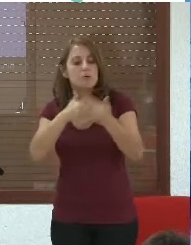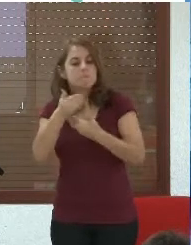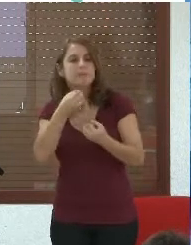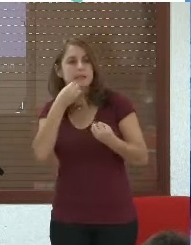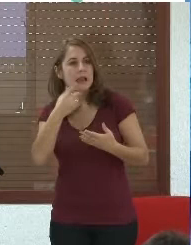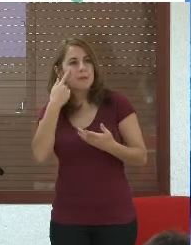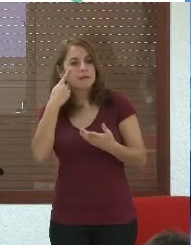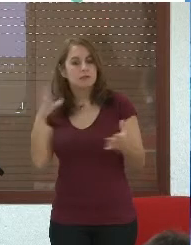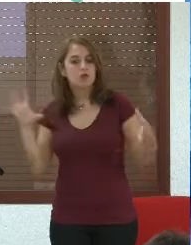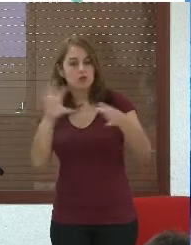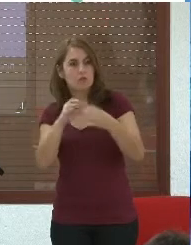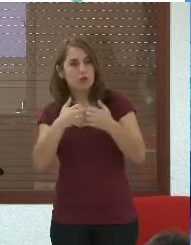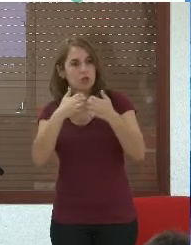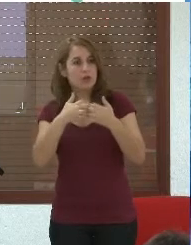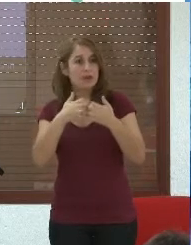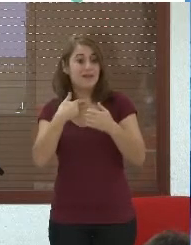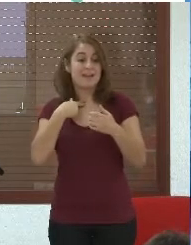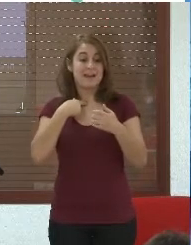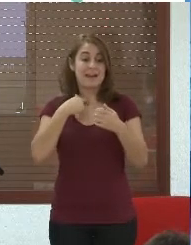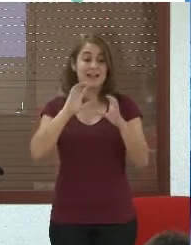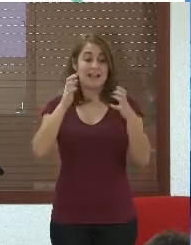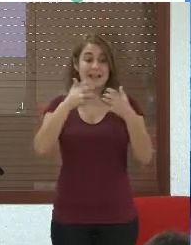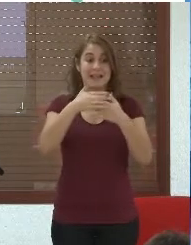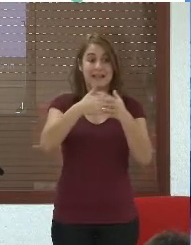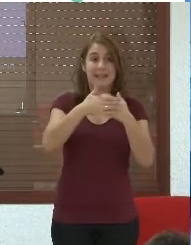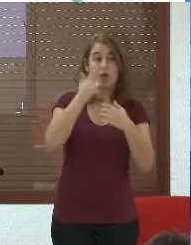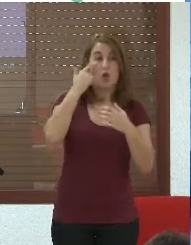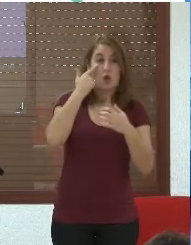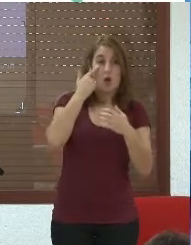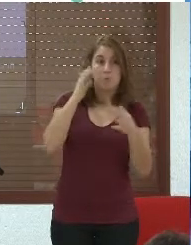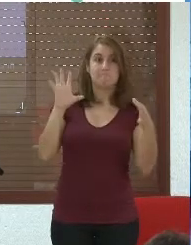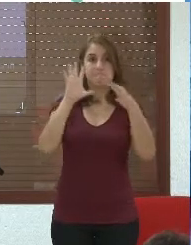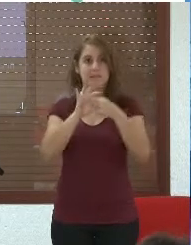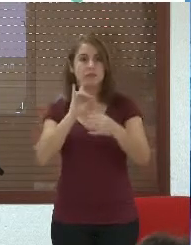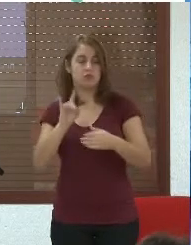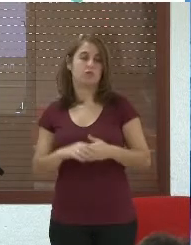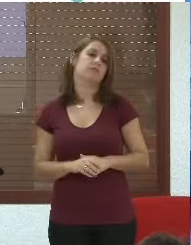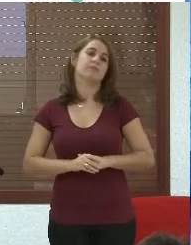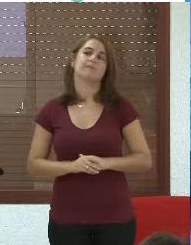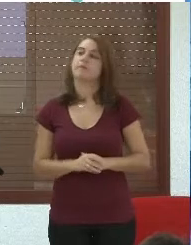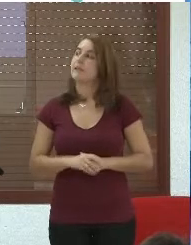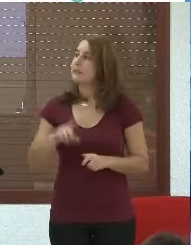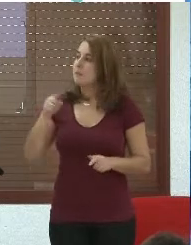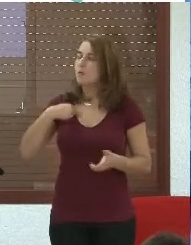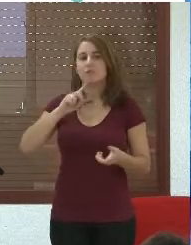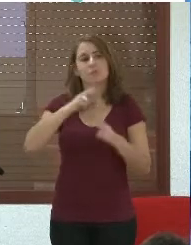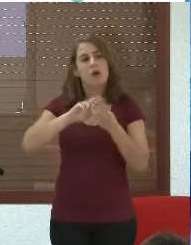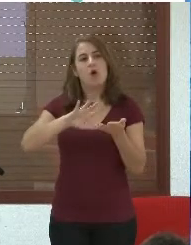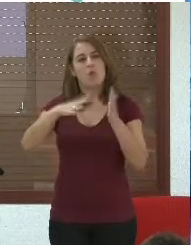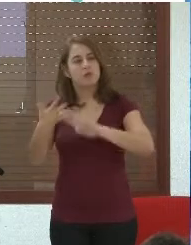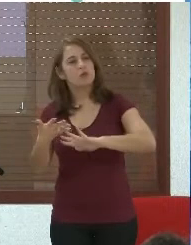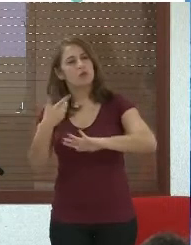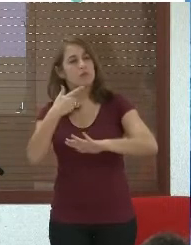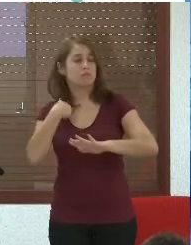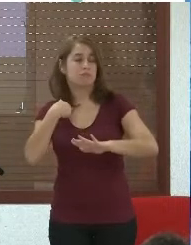a digital analog. You see the interface between the electrode and the tissue. We have a